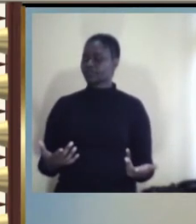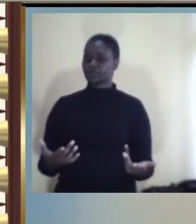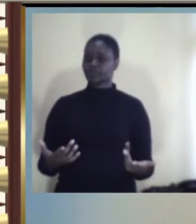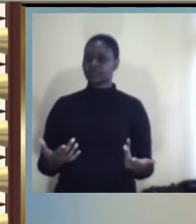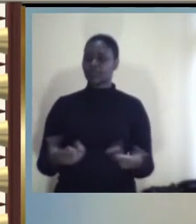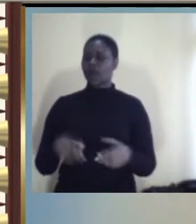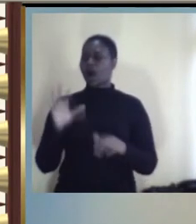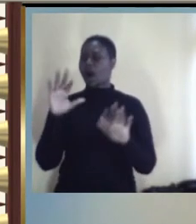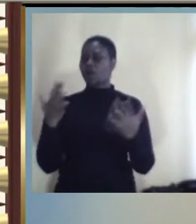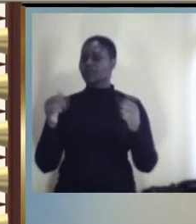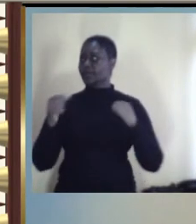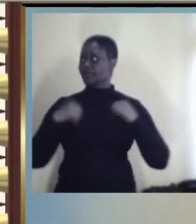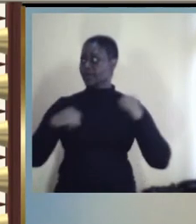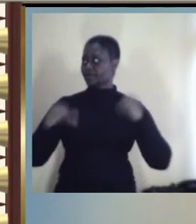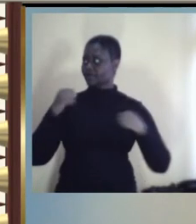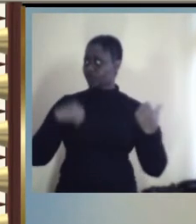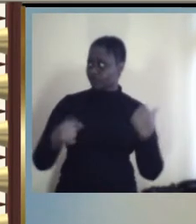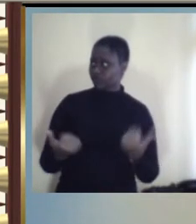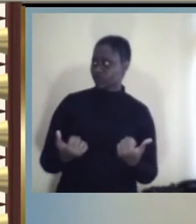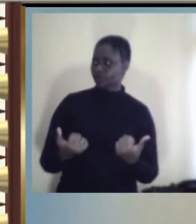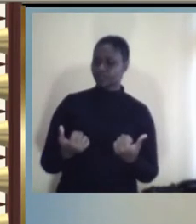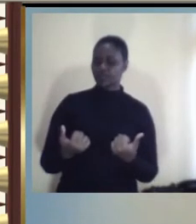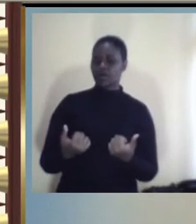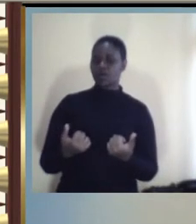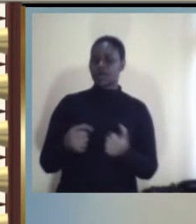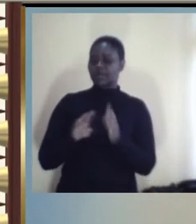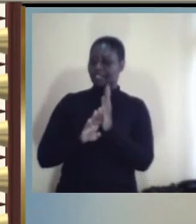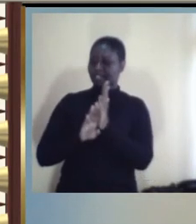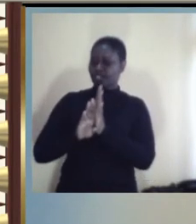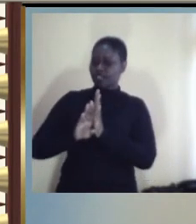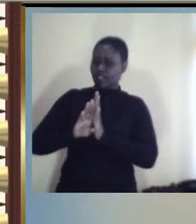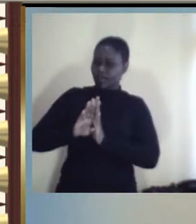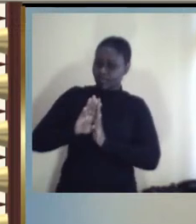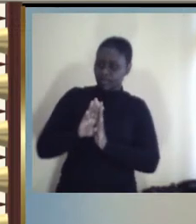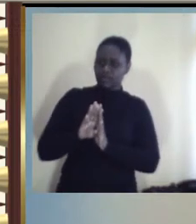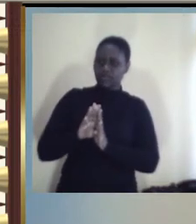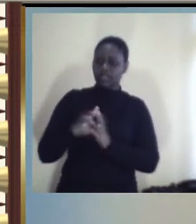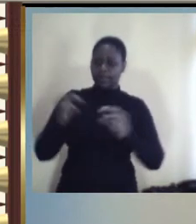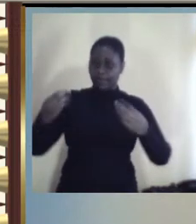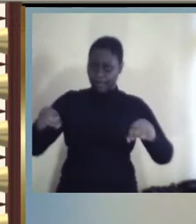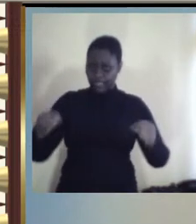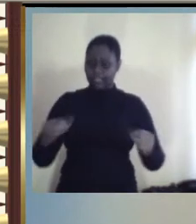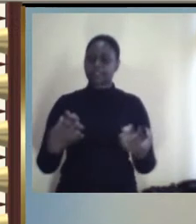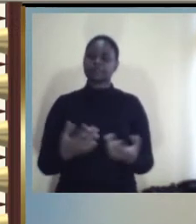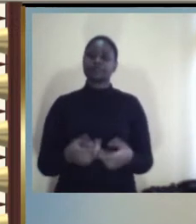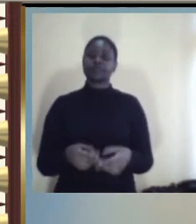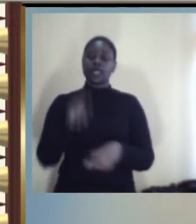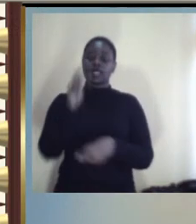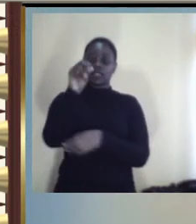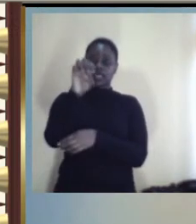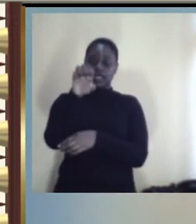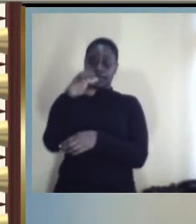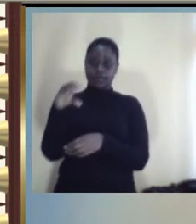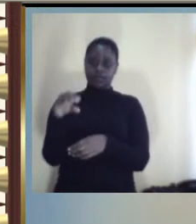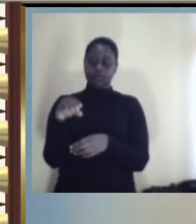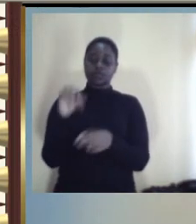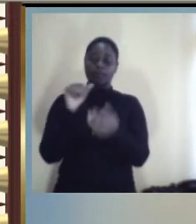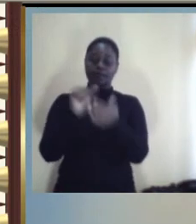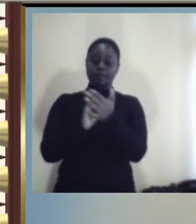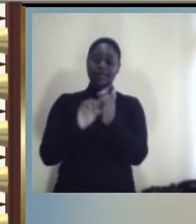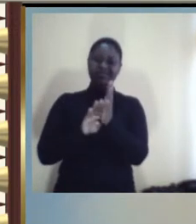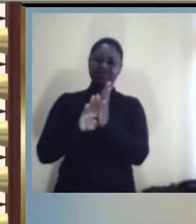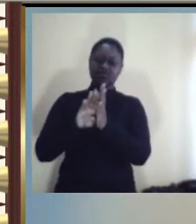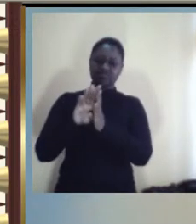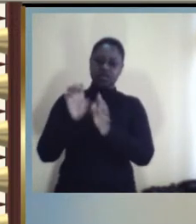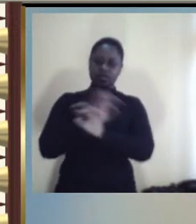they performing in terms of their development in the market. The MEC must also develop a